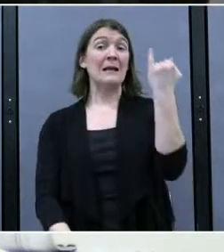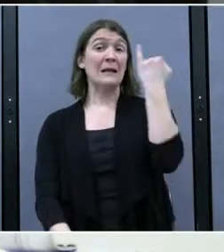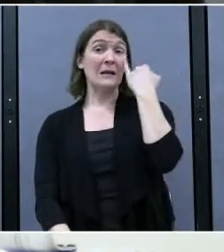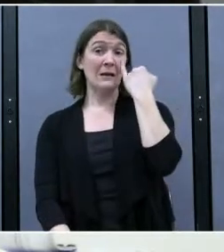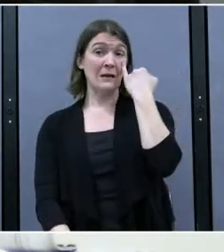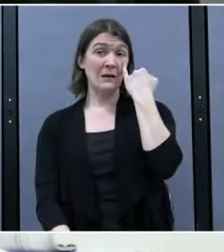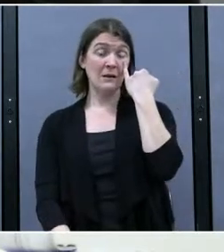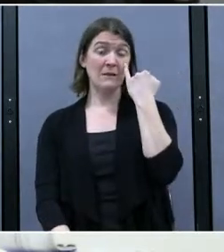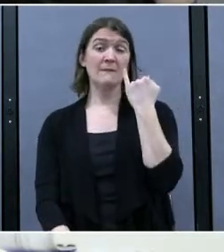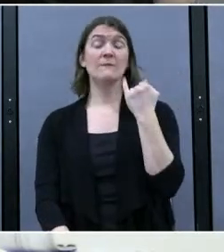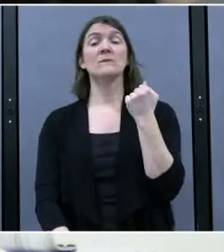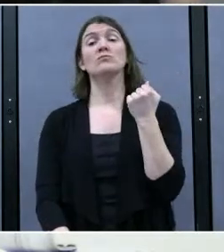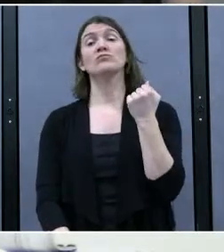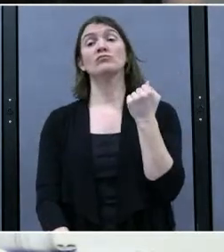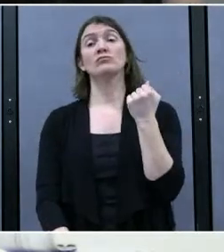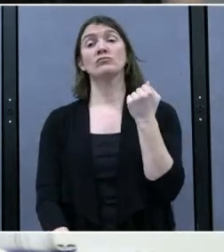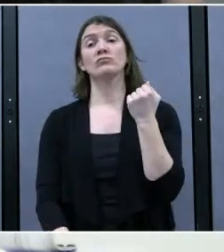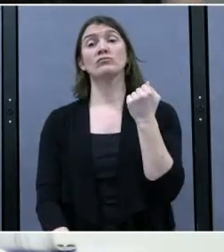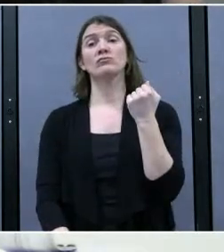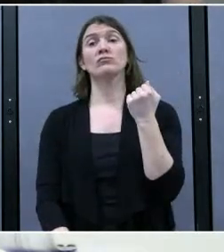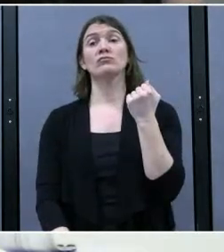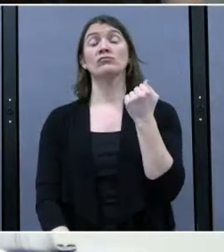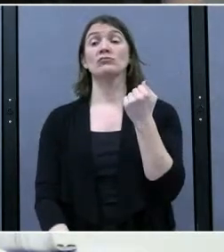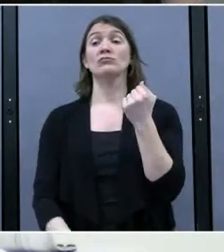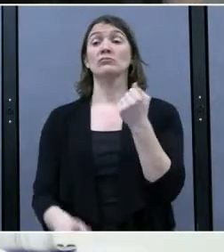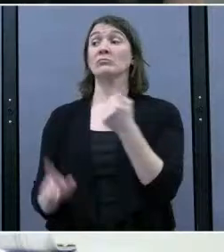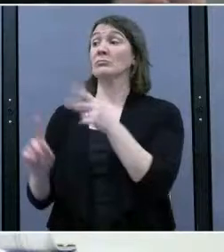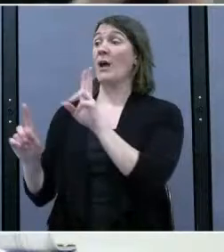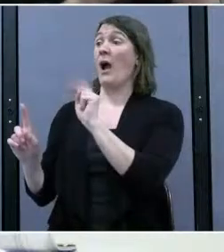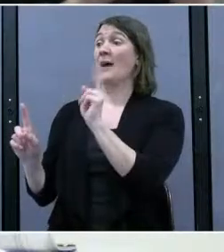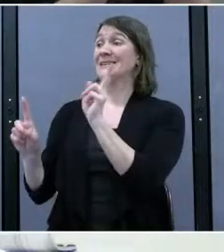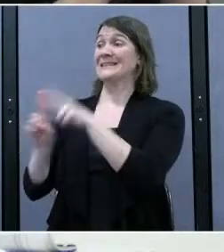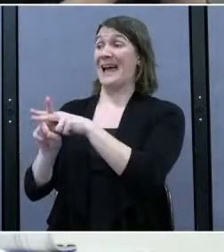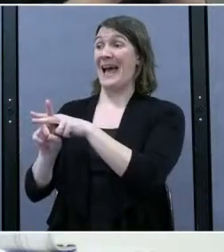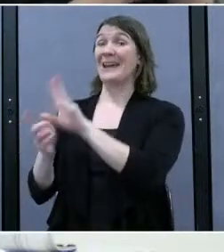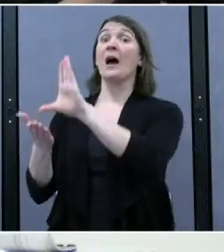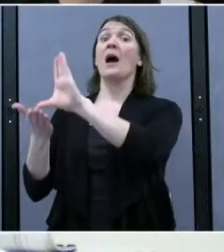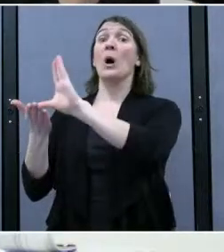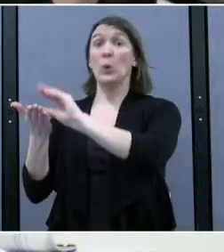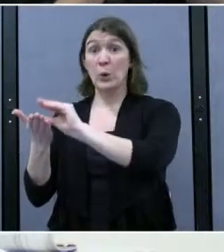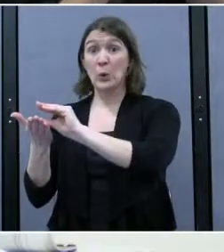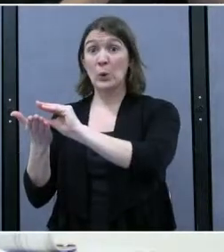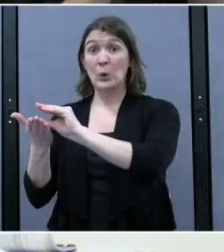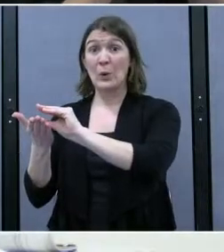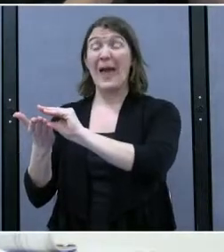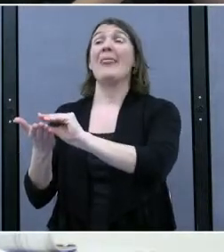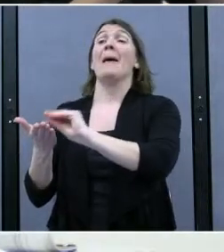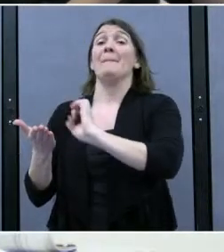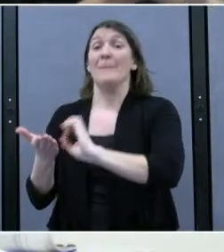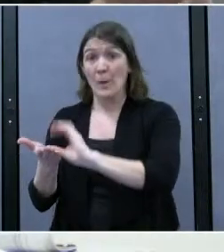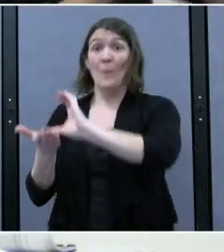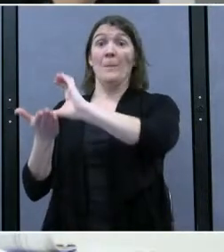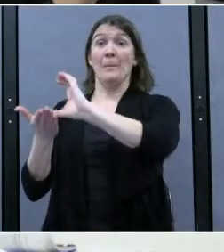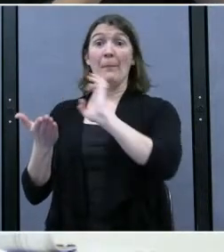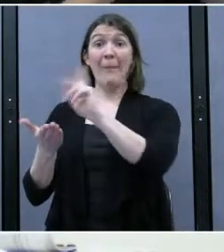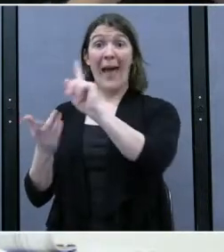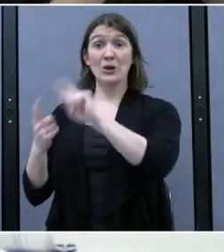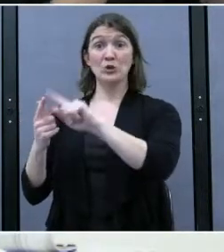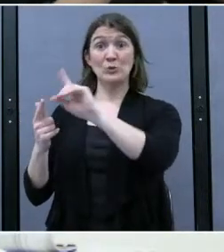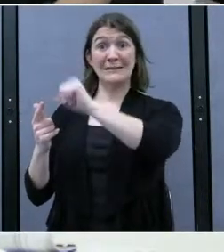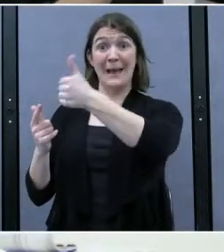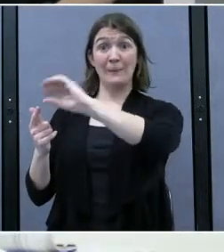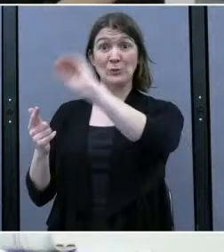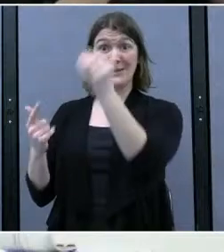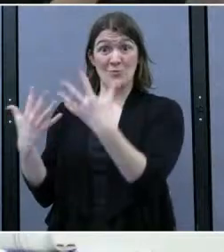to get the fund balance back to where it actually would be, you